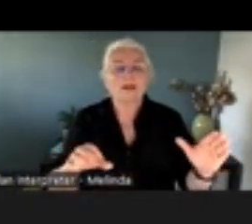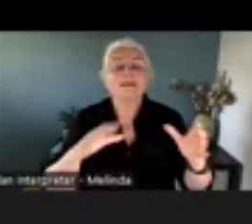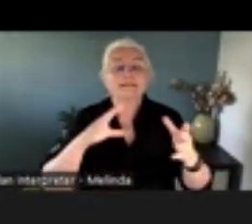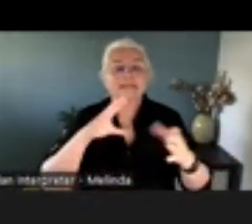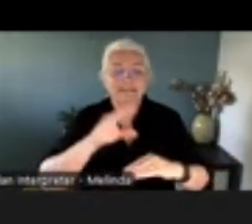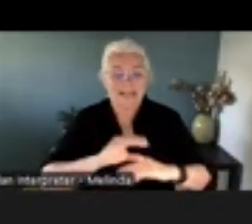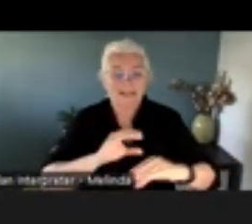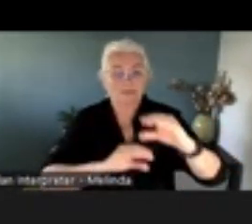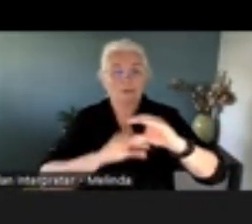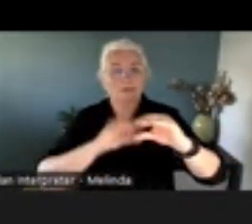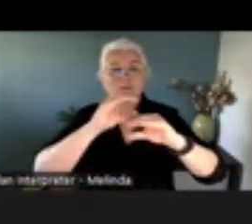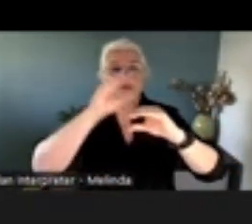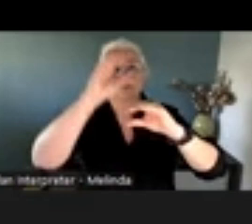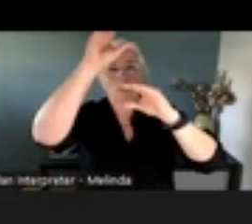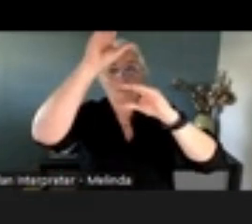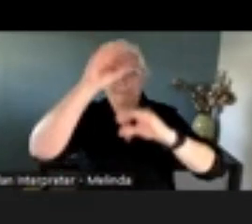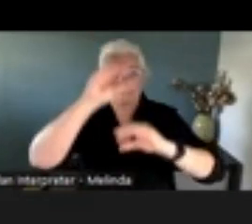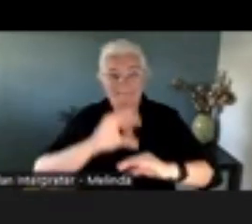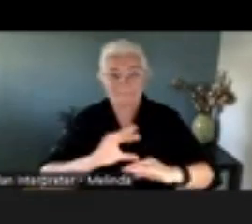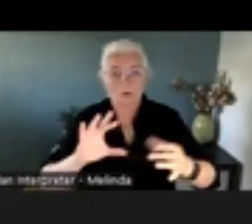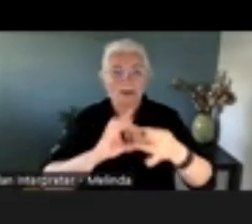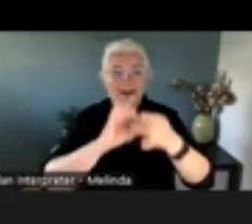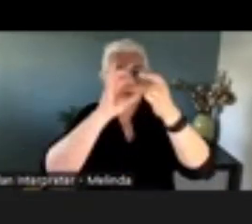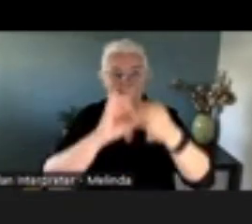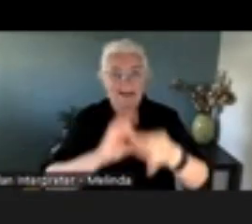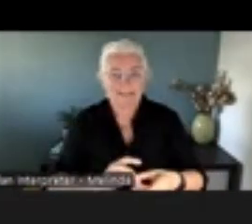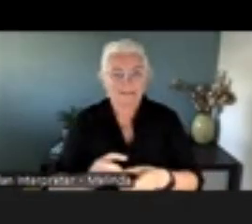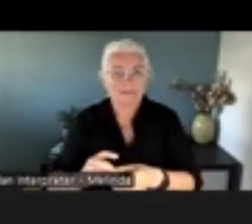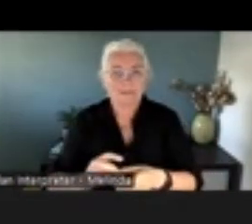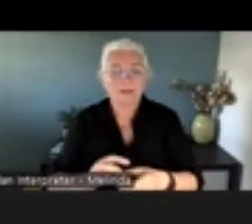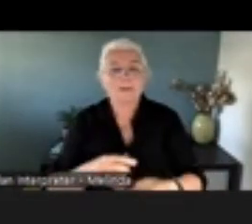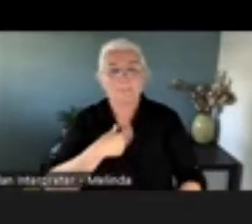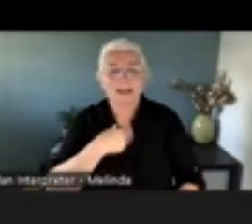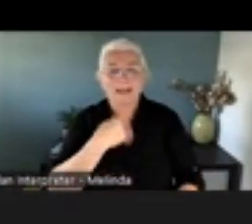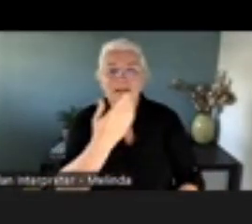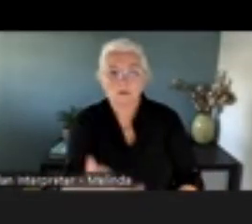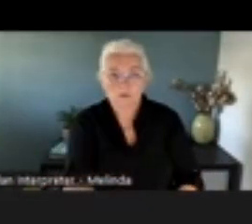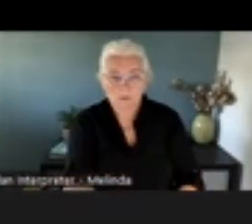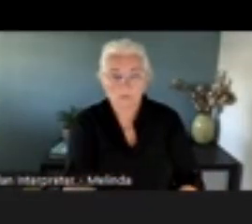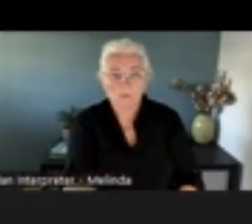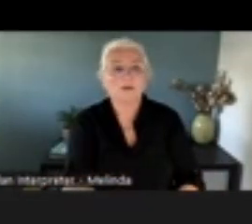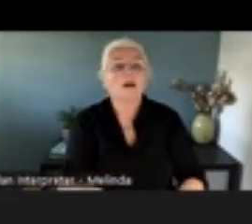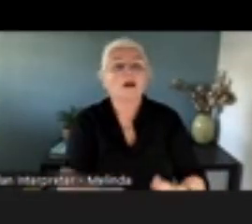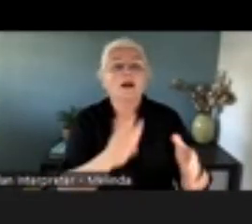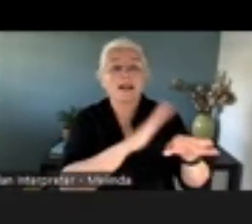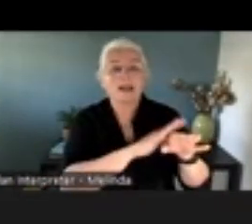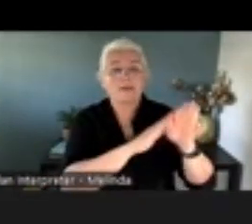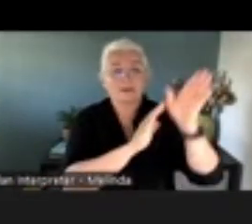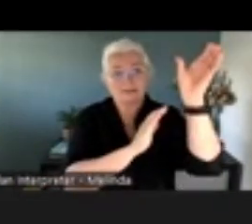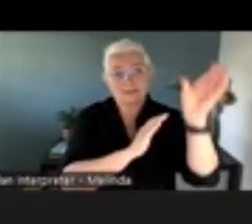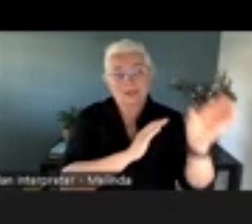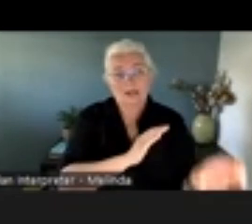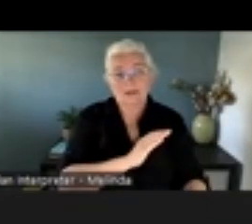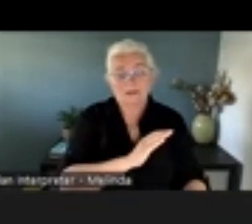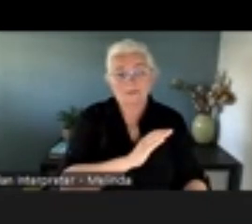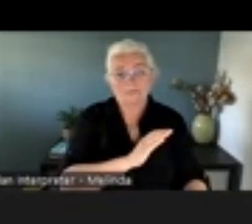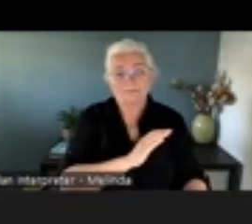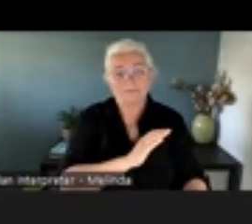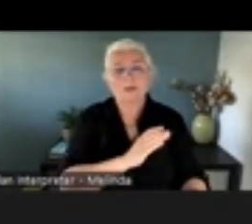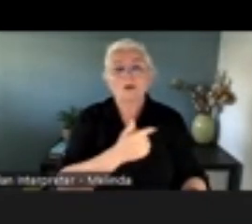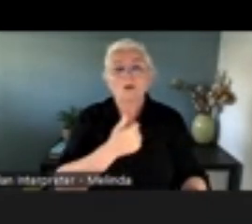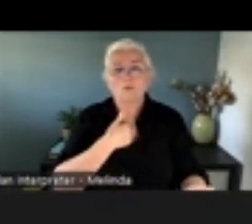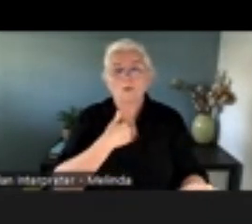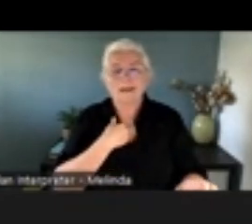bottom, all connected to the me and you half circle on a left-hand side of the page. So the reason we